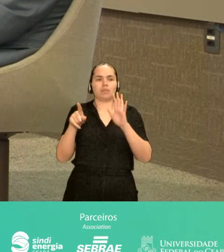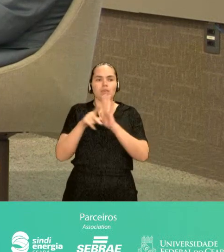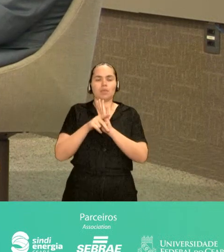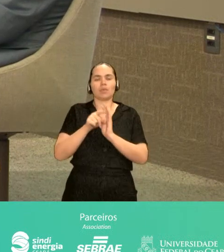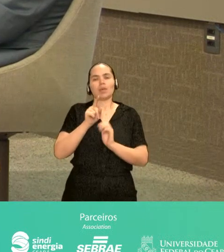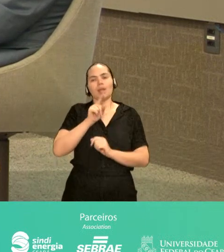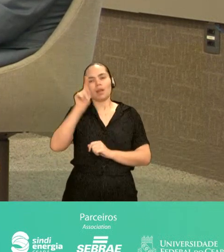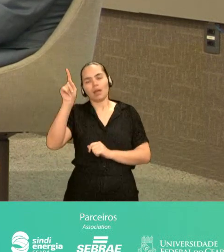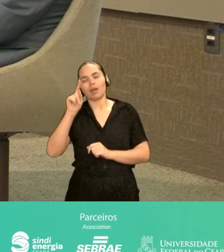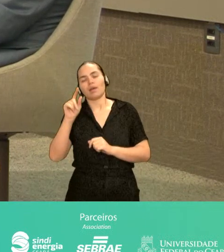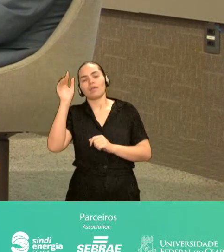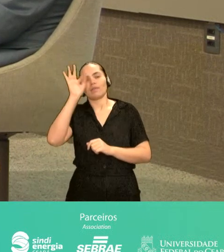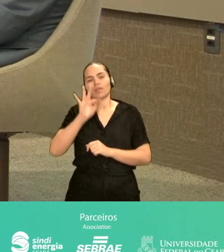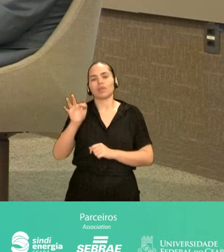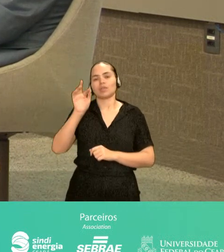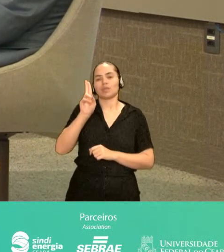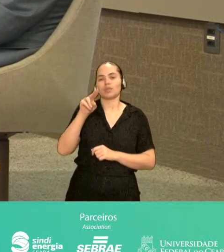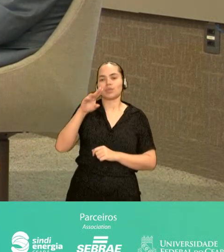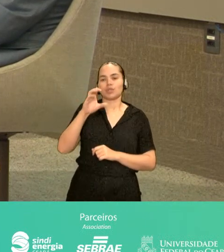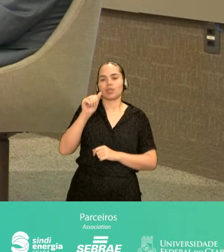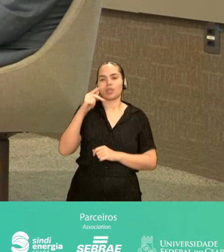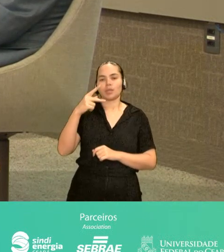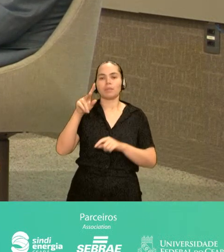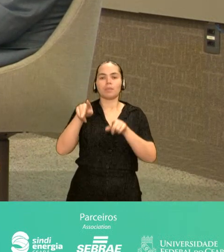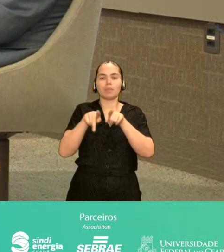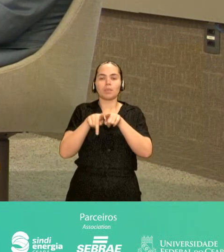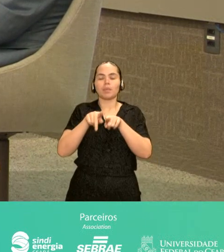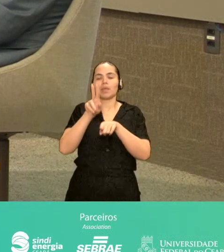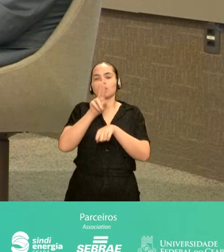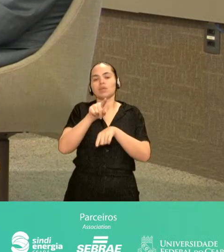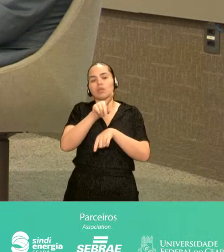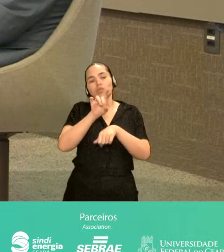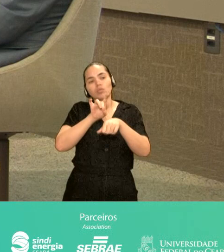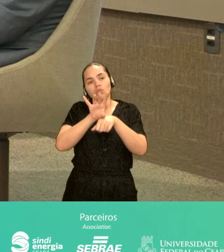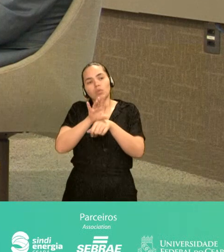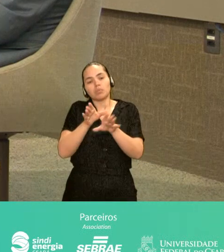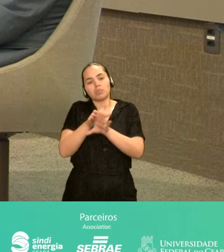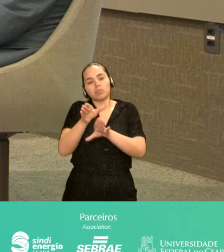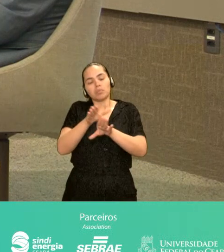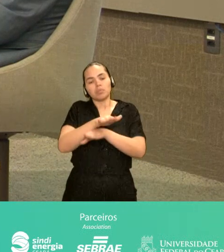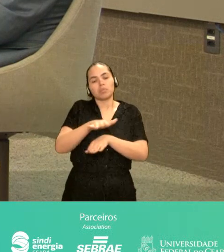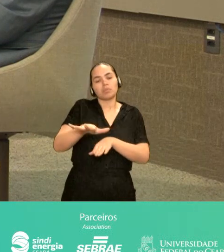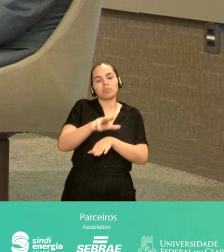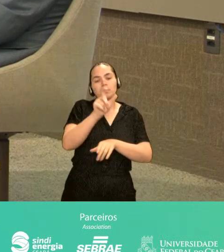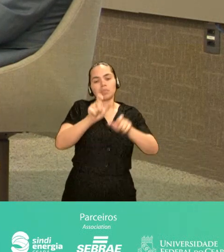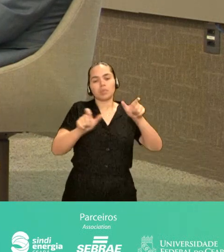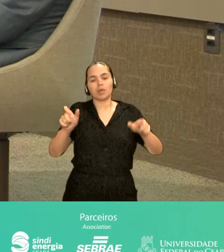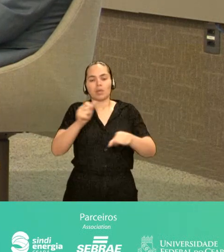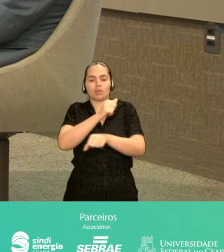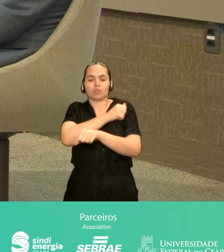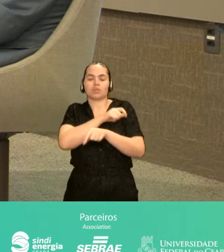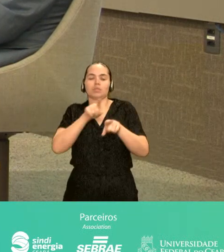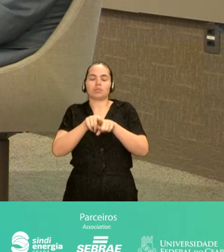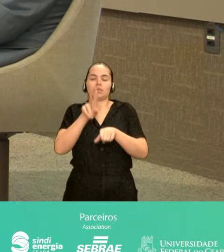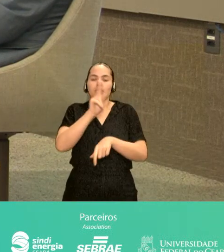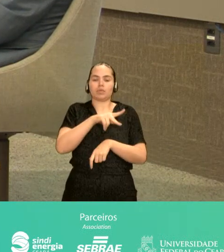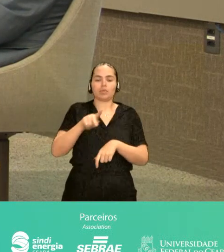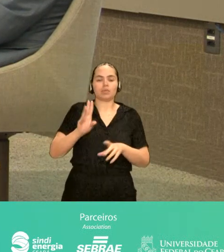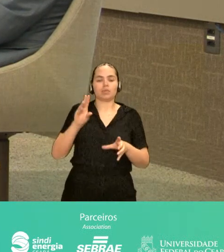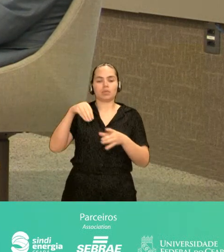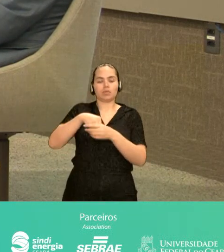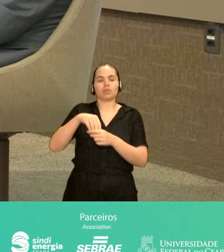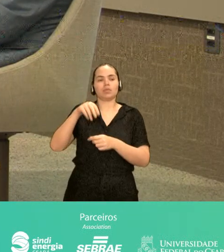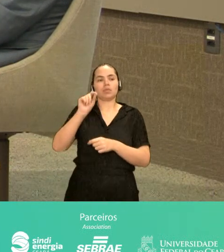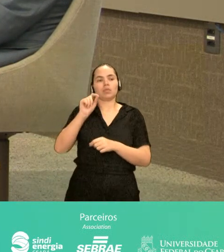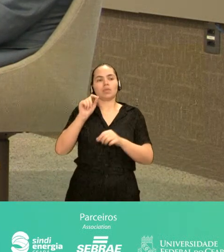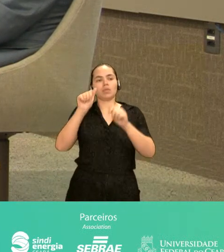University of Campinas? And so Hytron is a spin-off of the Unicamp Hydrogen Lab. So what would you say to